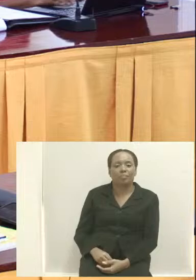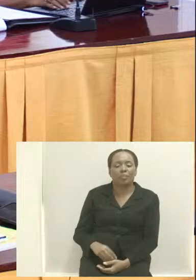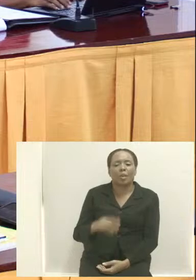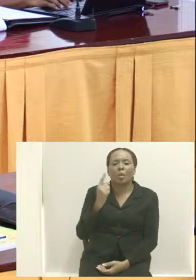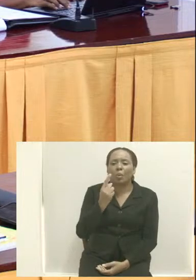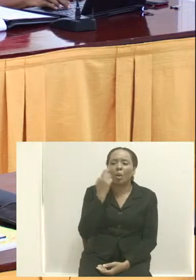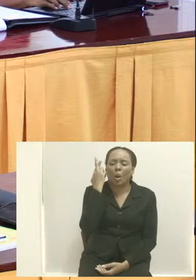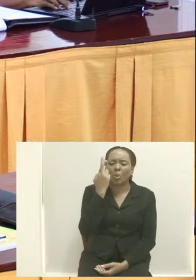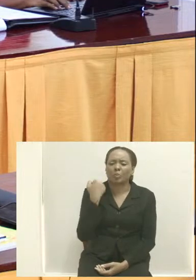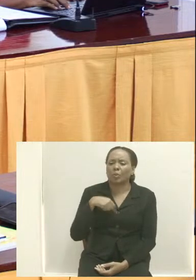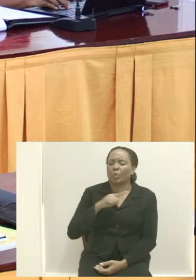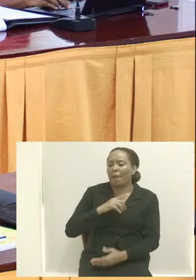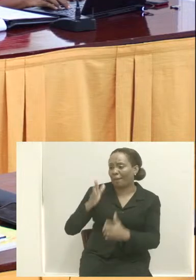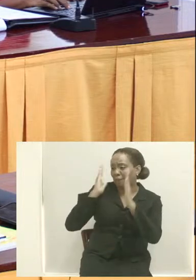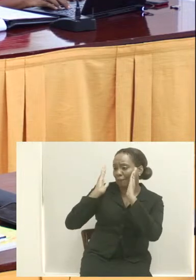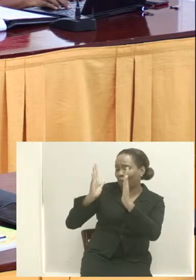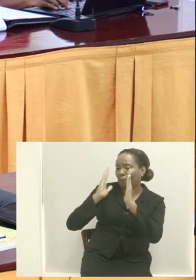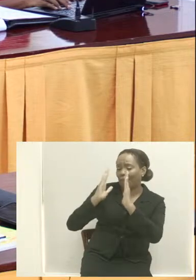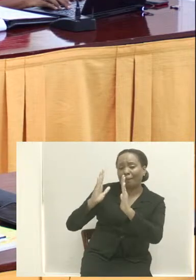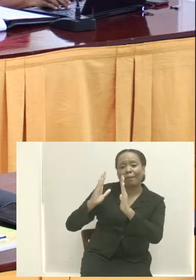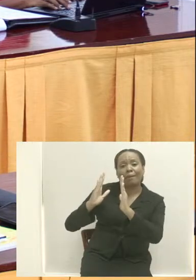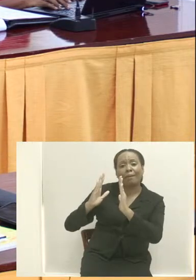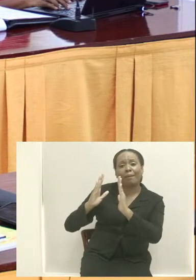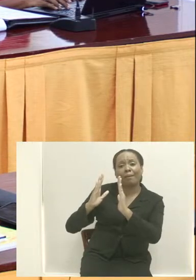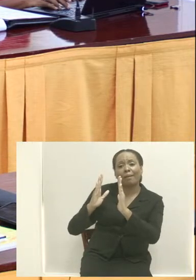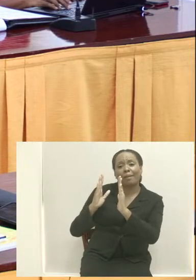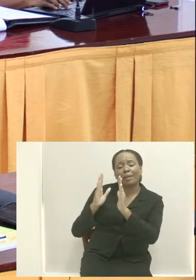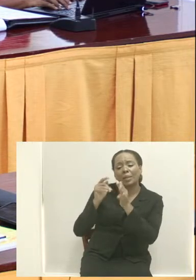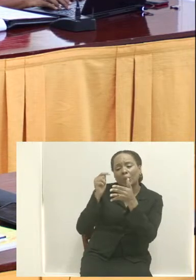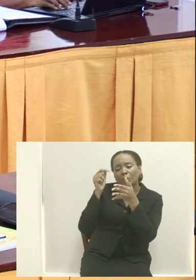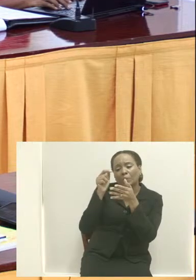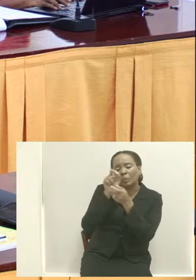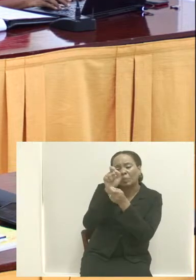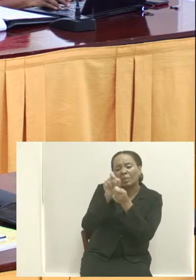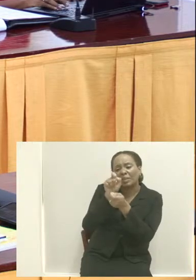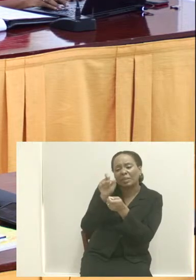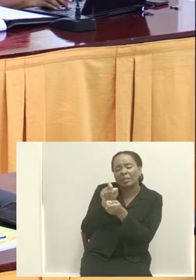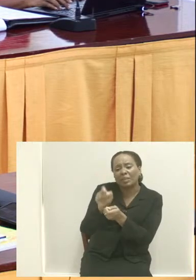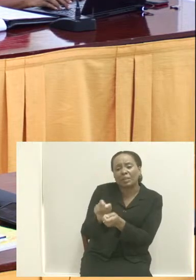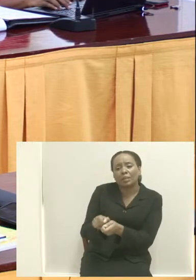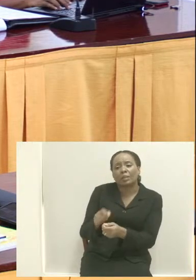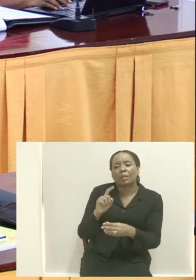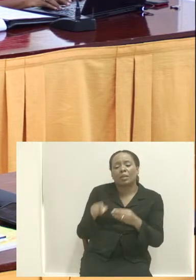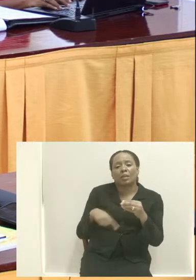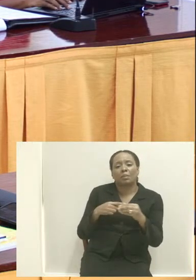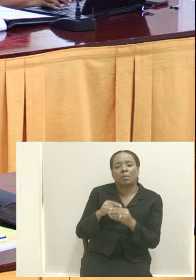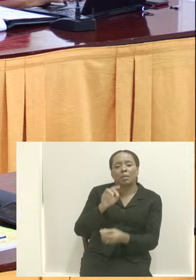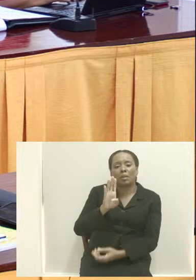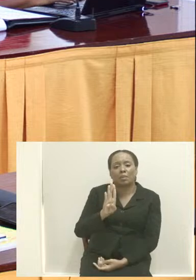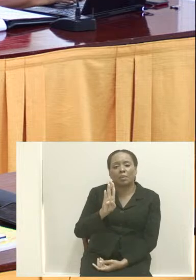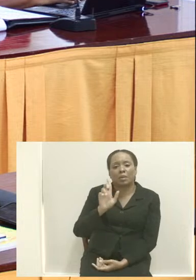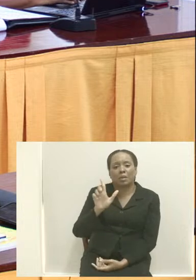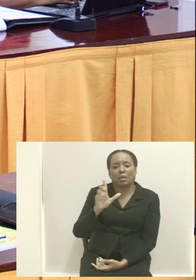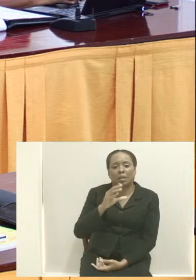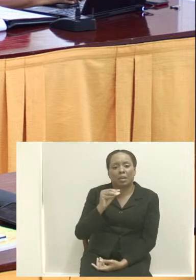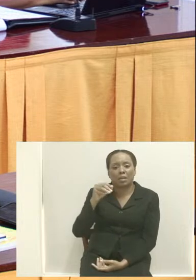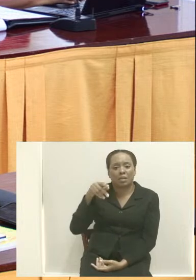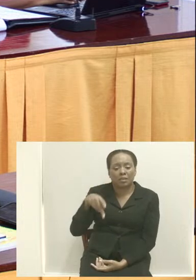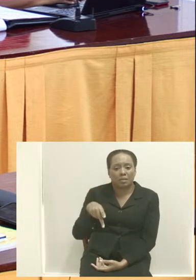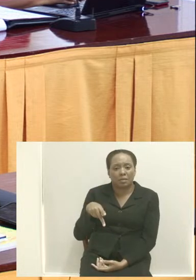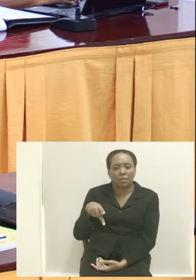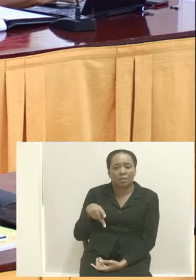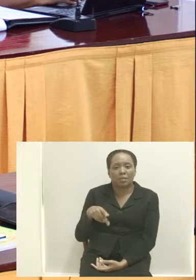detail to the negotiation with the Barbados Light and Power in an effort to create the licenses which will